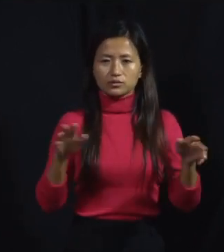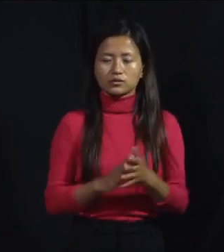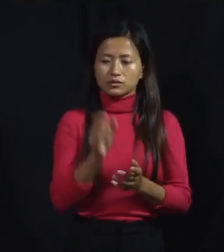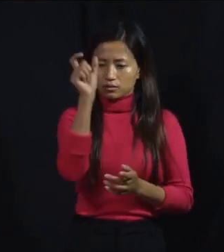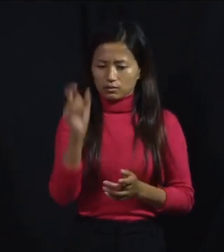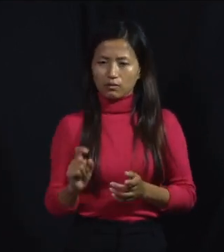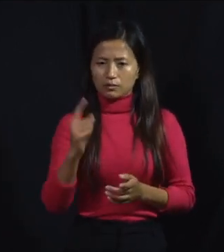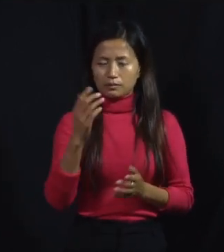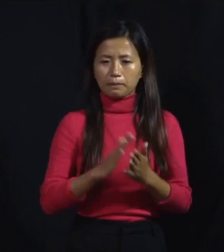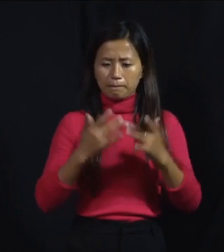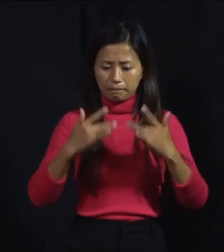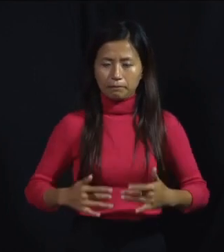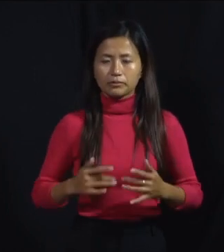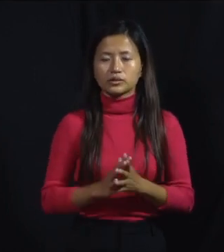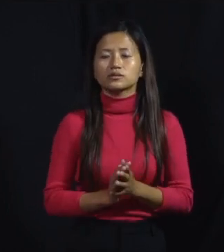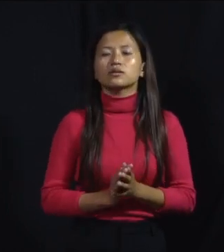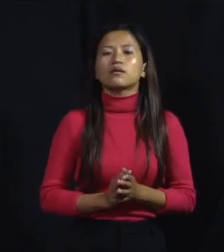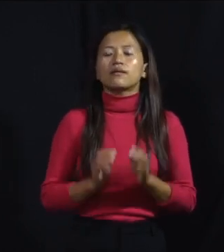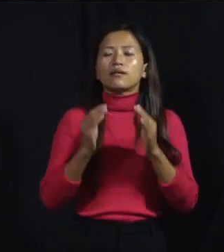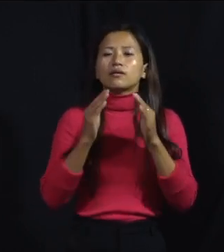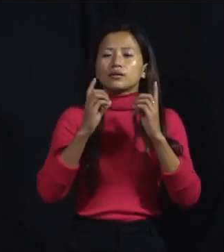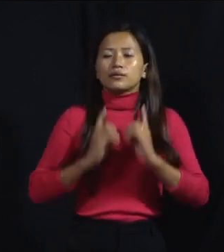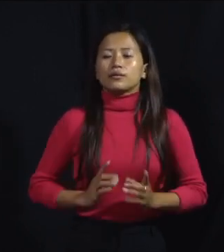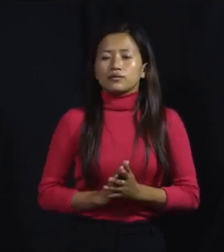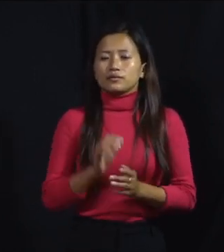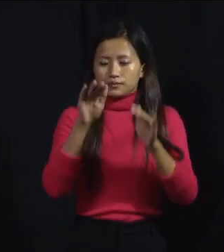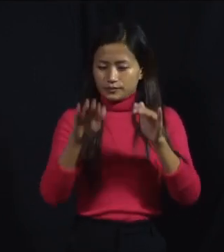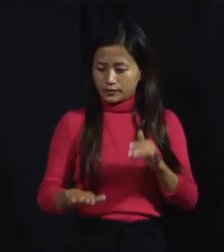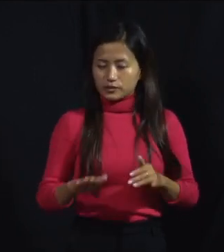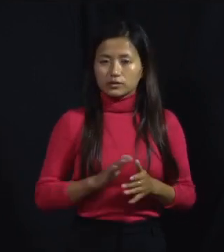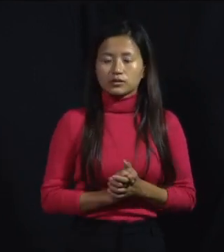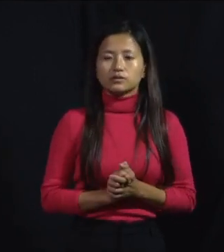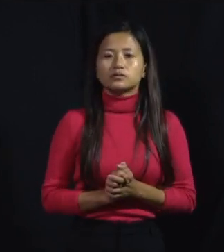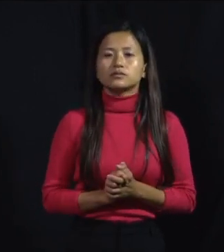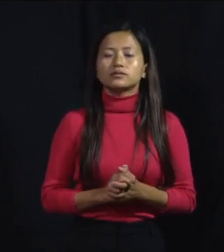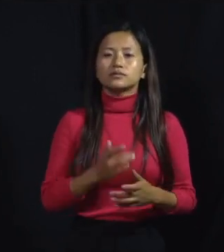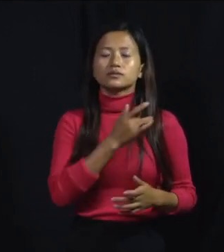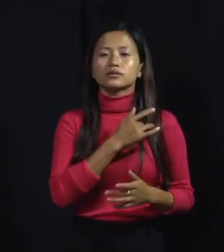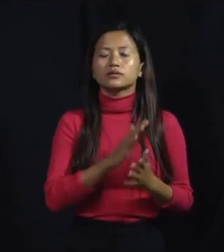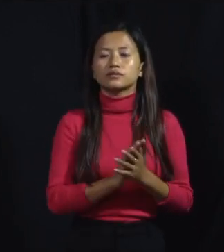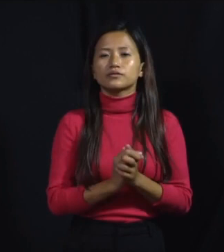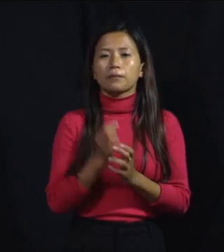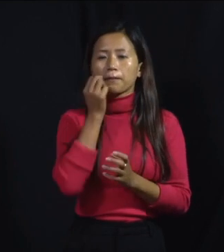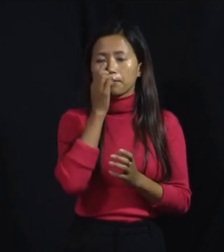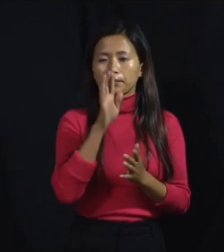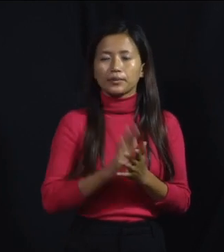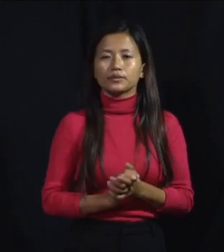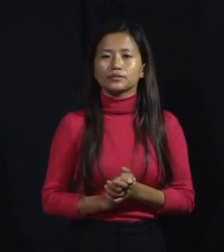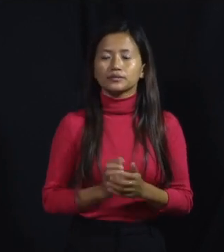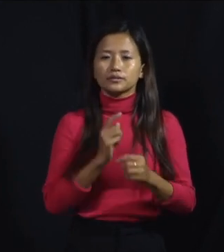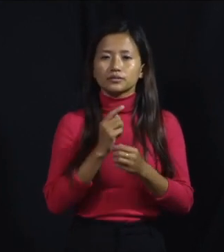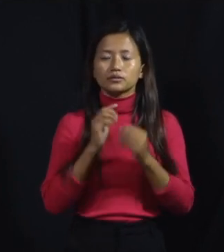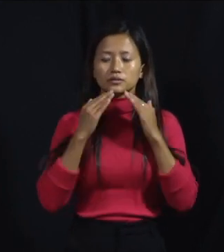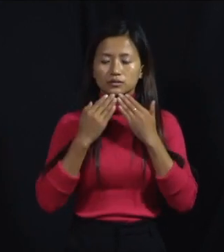the personality or the behavior of the child, okay? Individual difference would mean the kind of parents that the